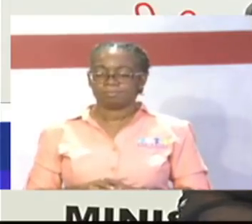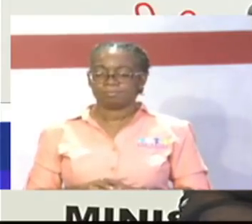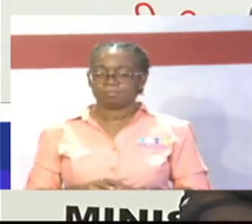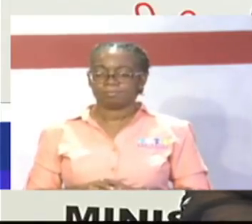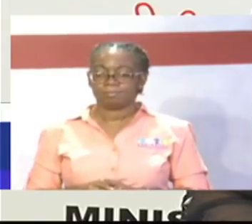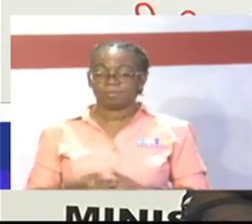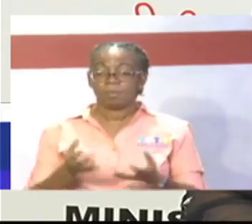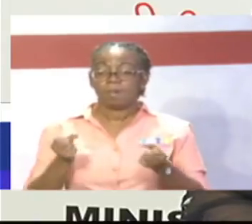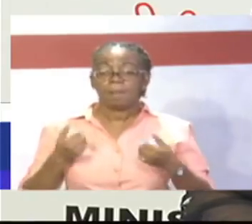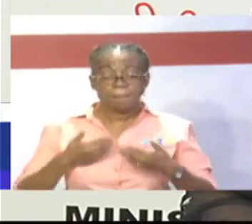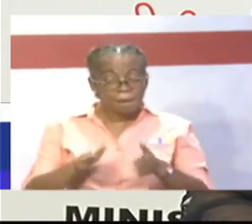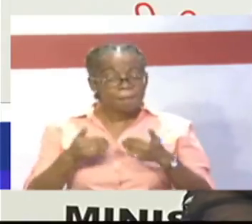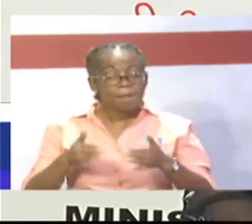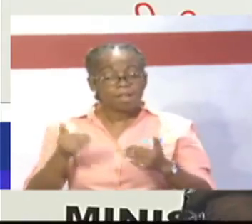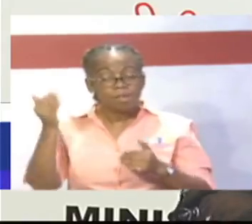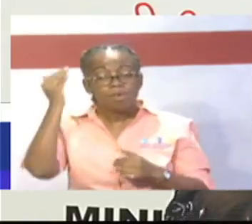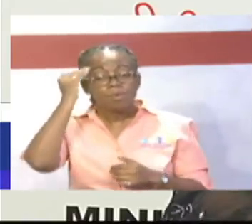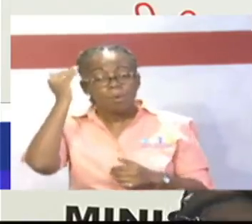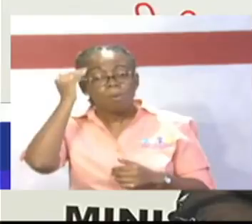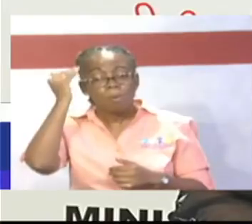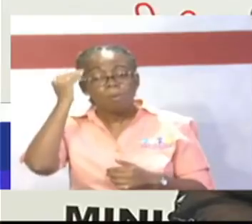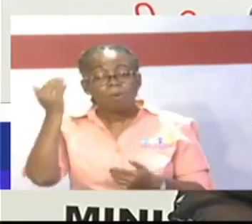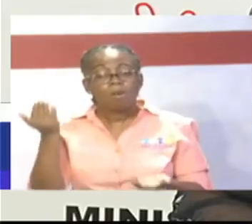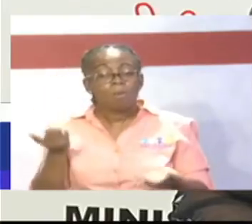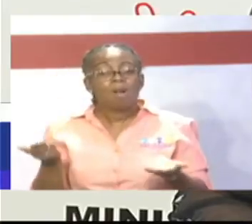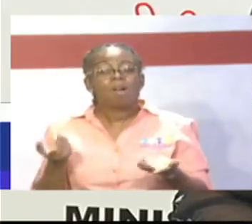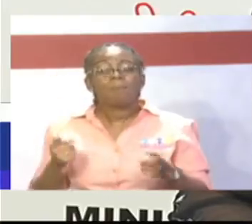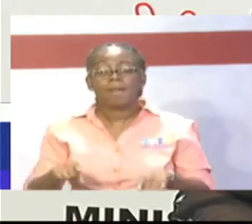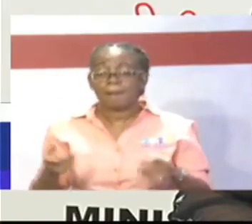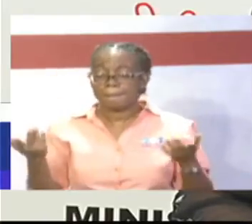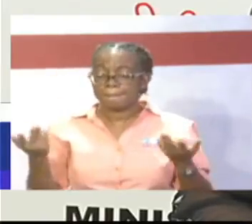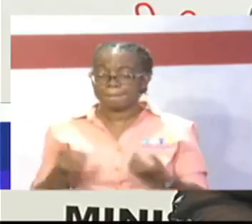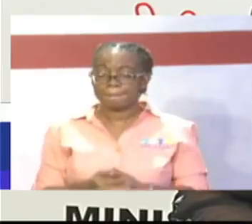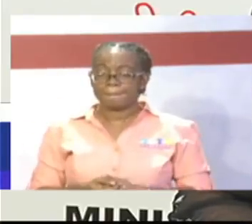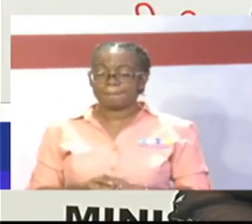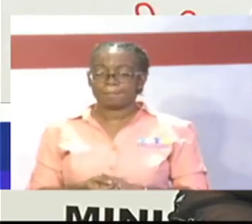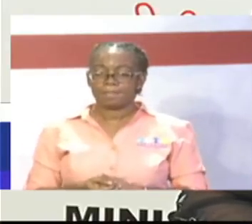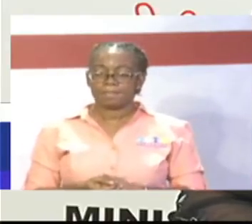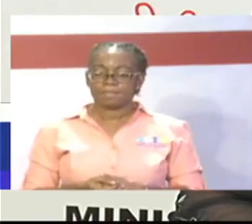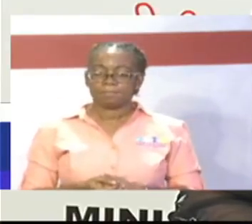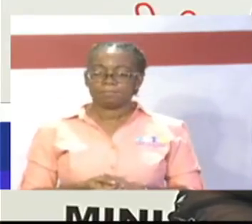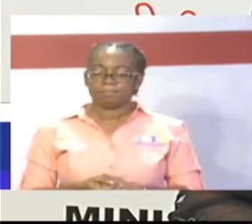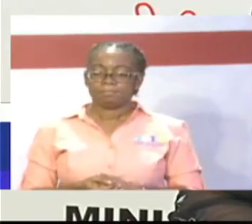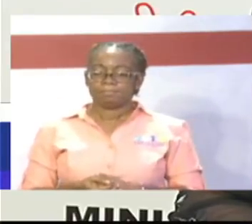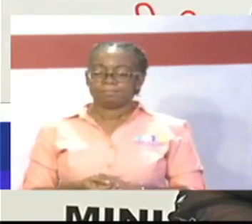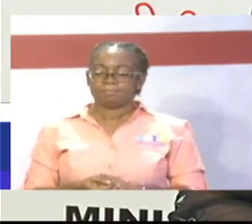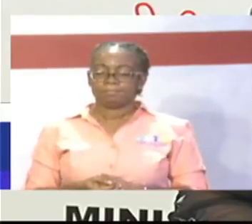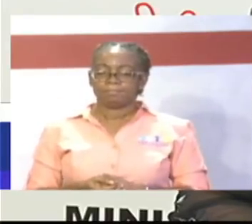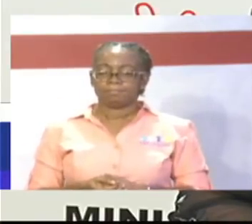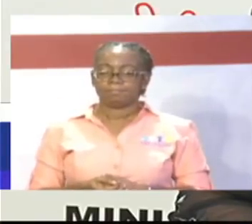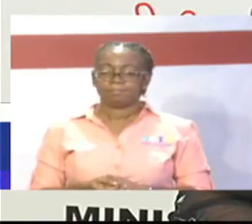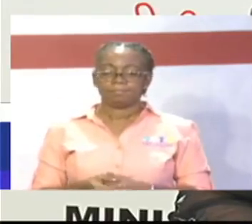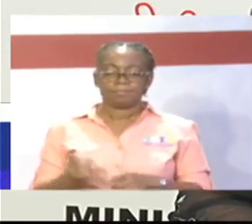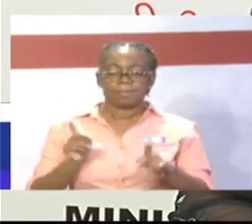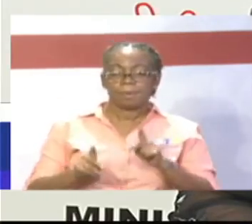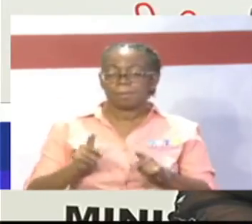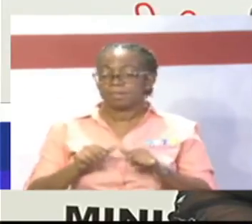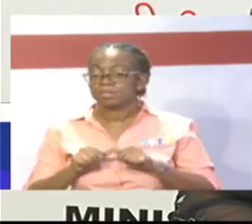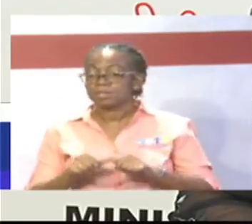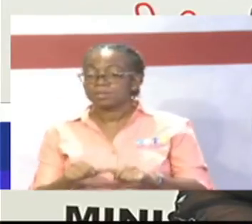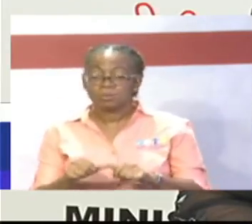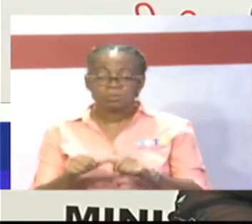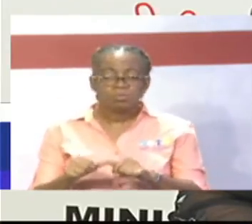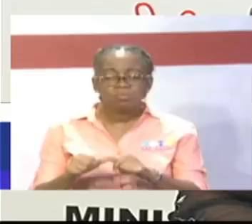the public to notice and to take notice of the following trends. Firstly, persons continue to present